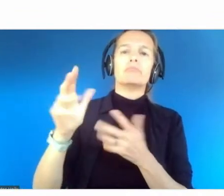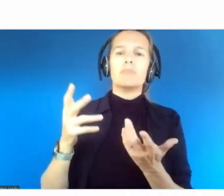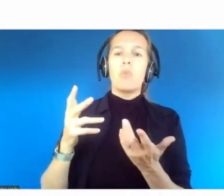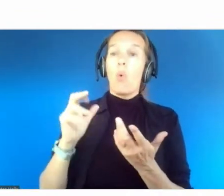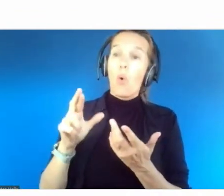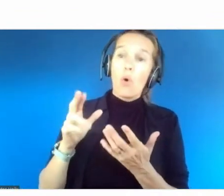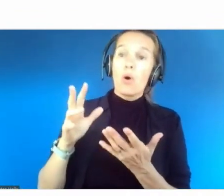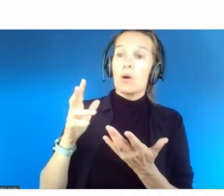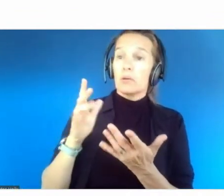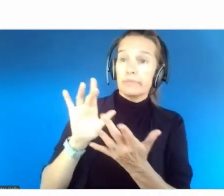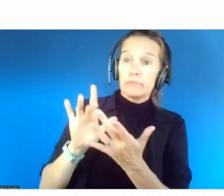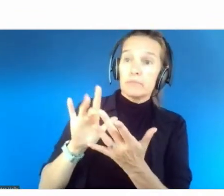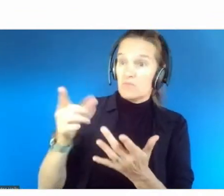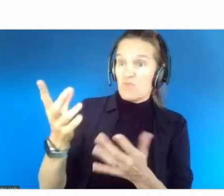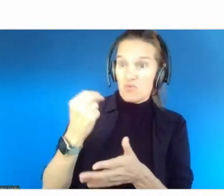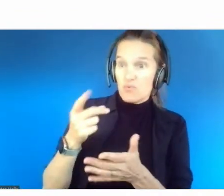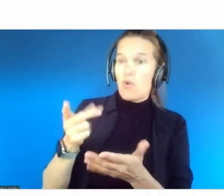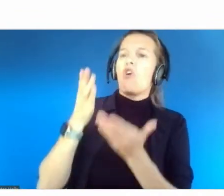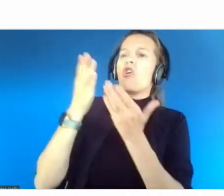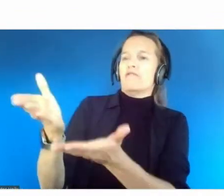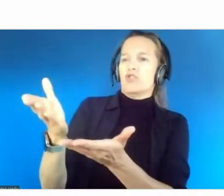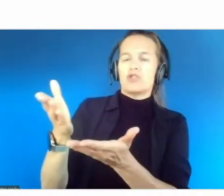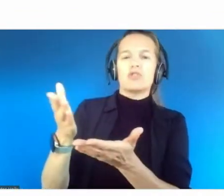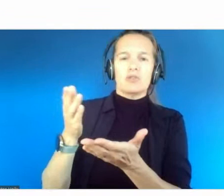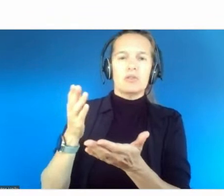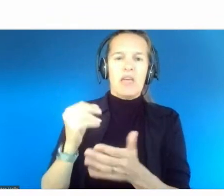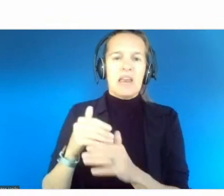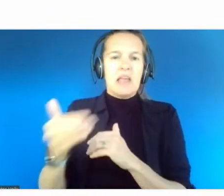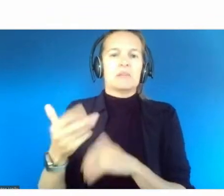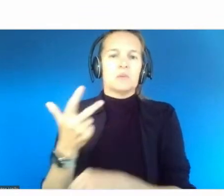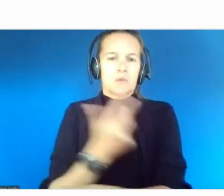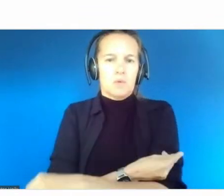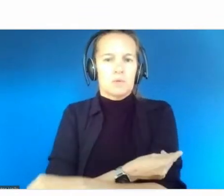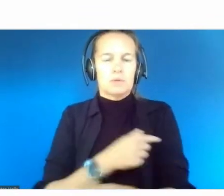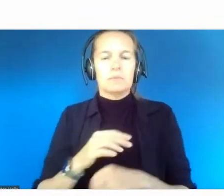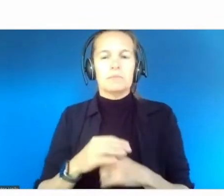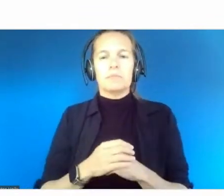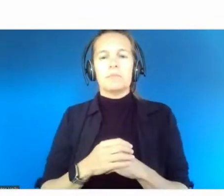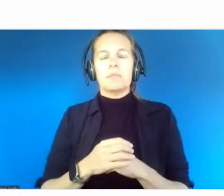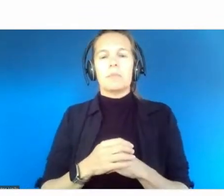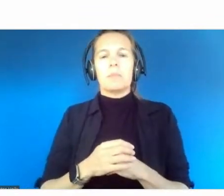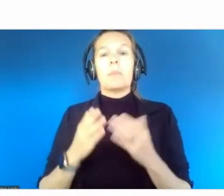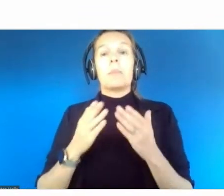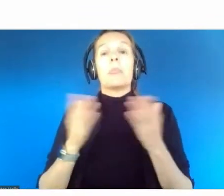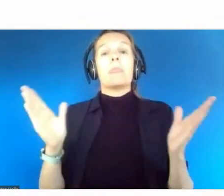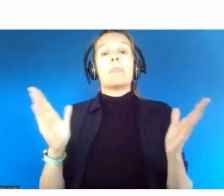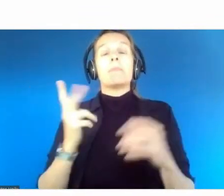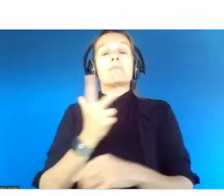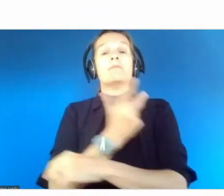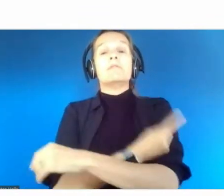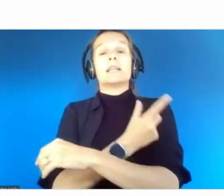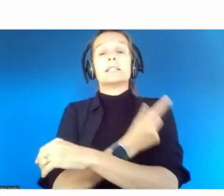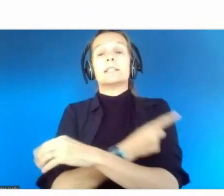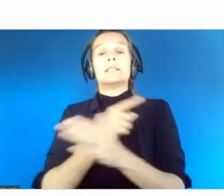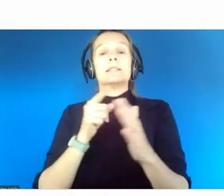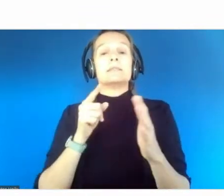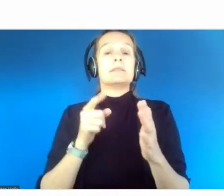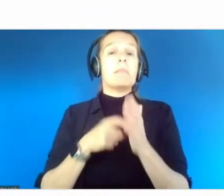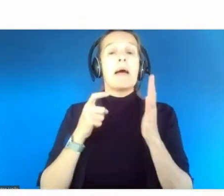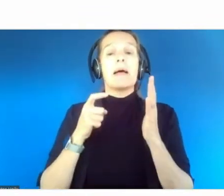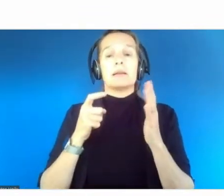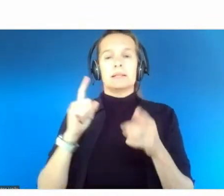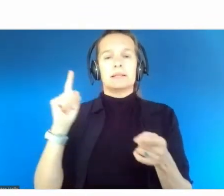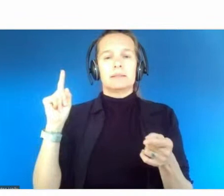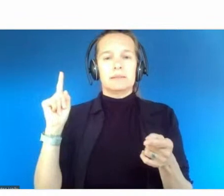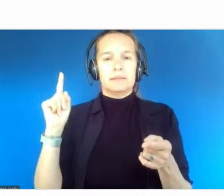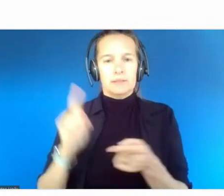offer them their final doses of vaccine. Overall, the vaccine demand has decreased again. Third